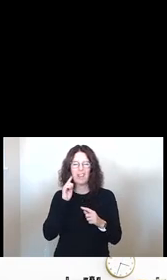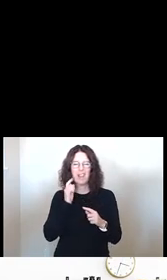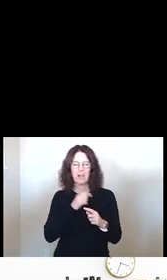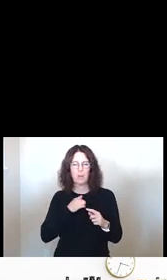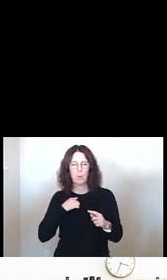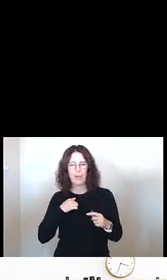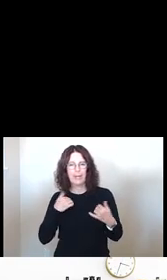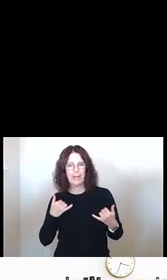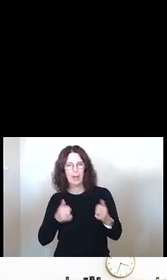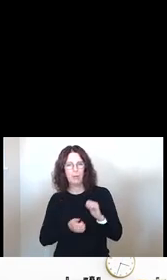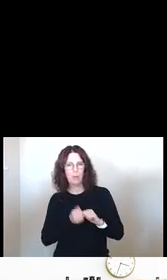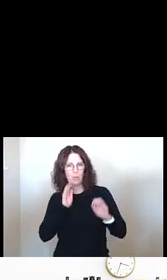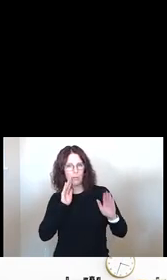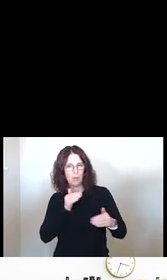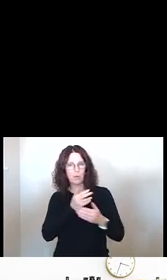this point.